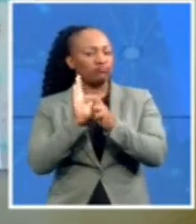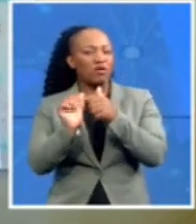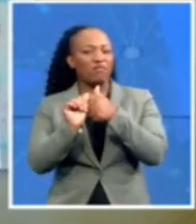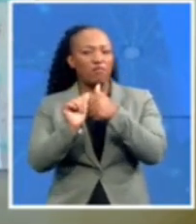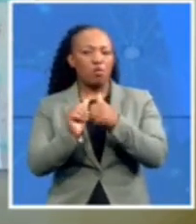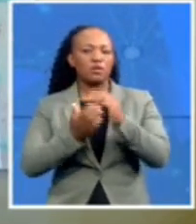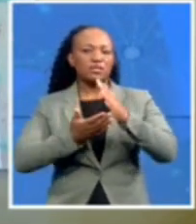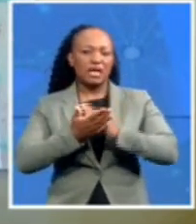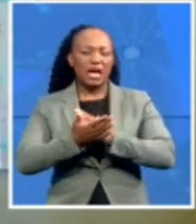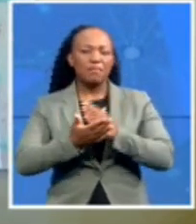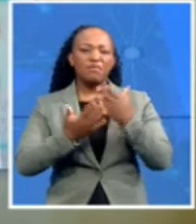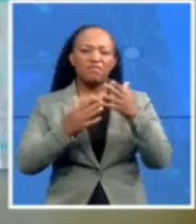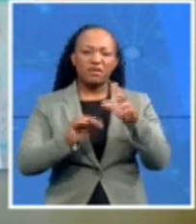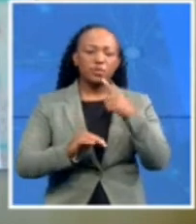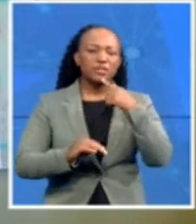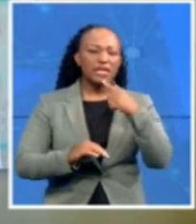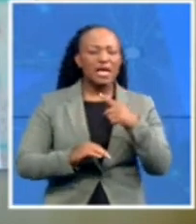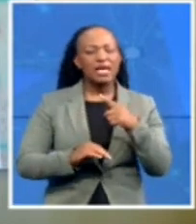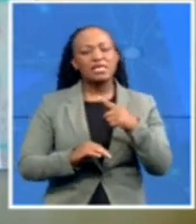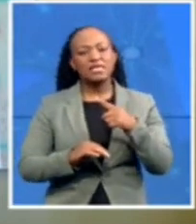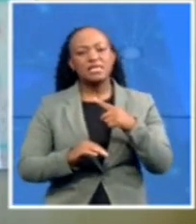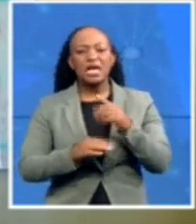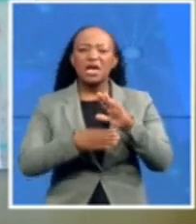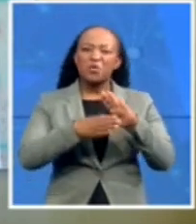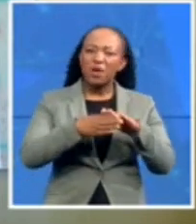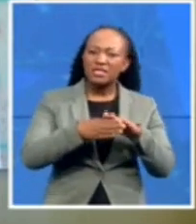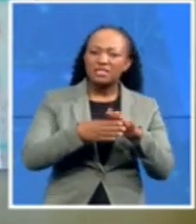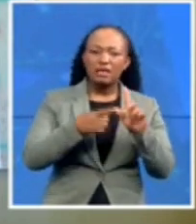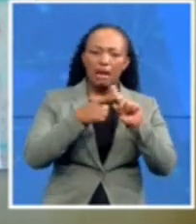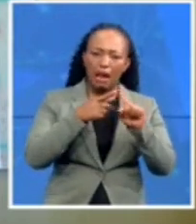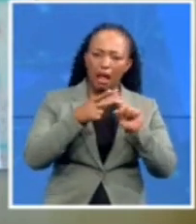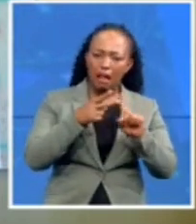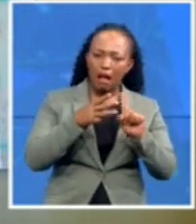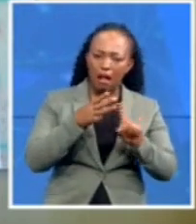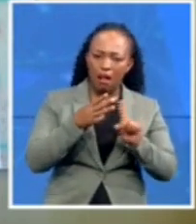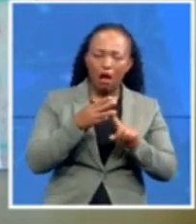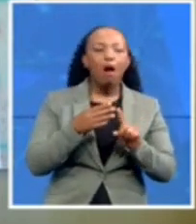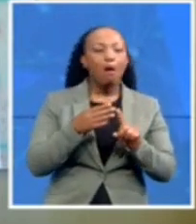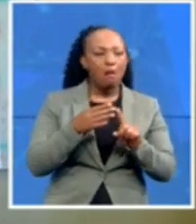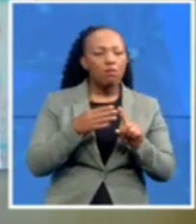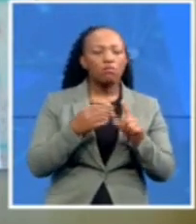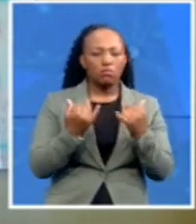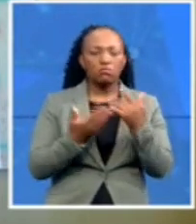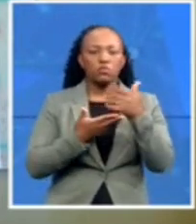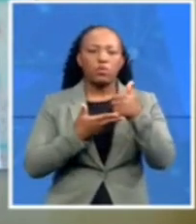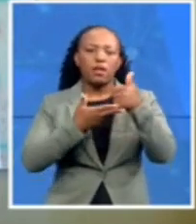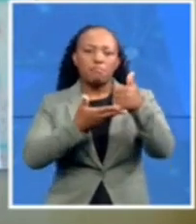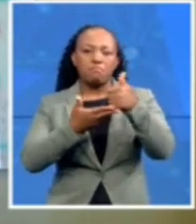reasons, which we are again assisting in trying to make sure that we